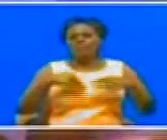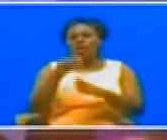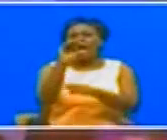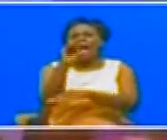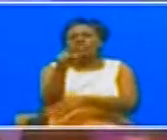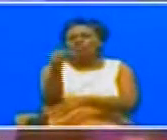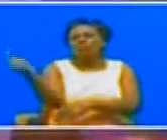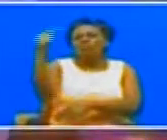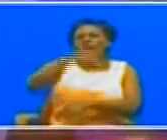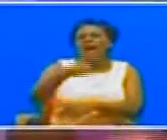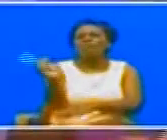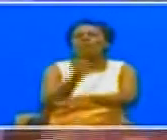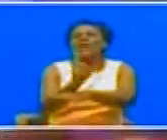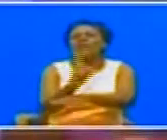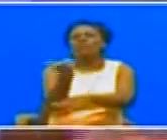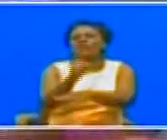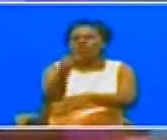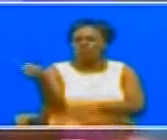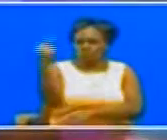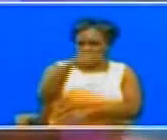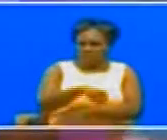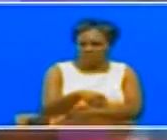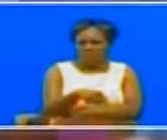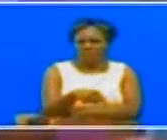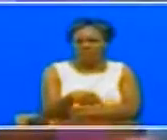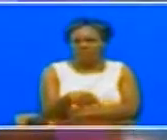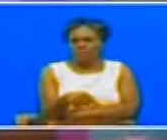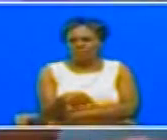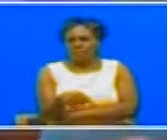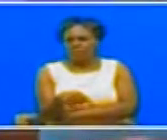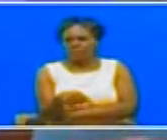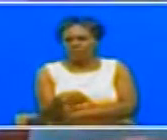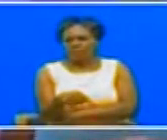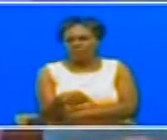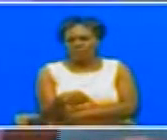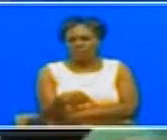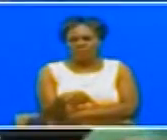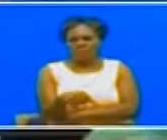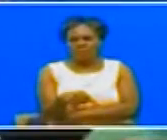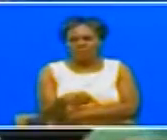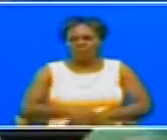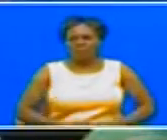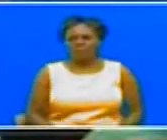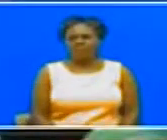here? Your songs are popular. And I thought, how am I ever going to get to Kenya? I have to be through President Don.